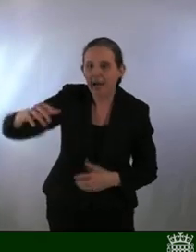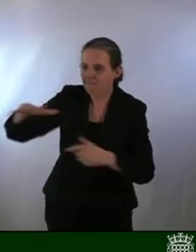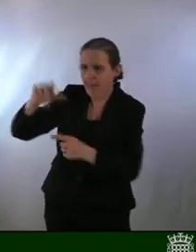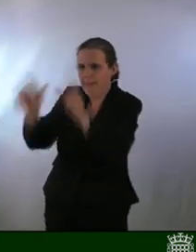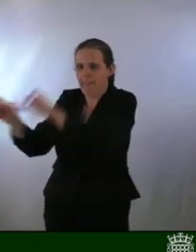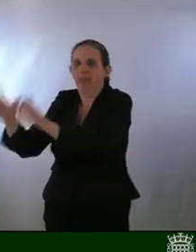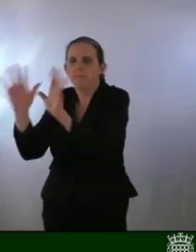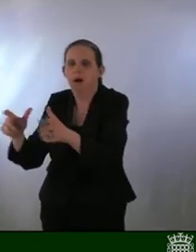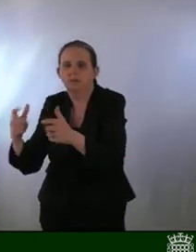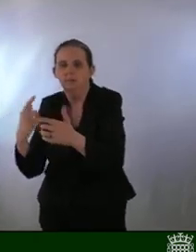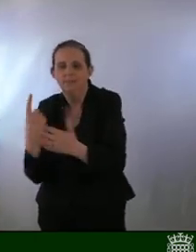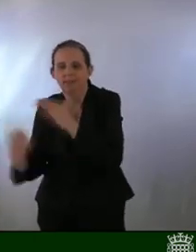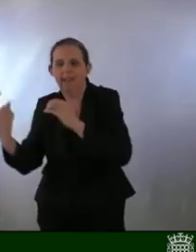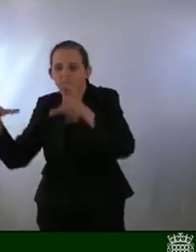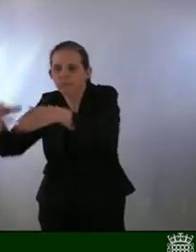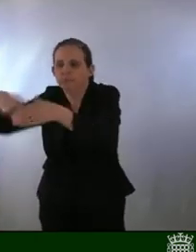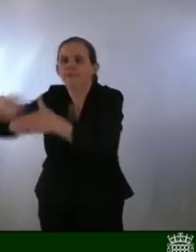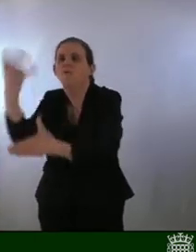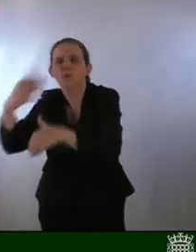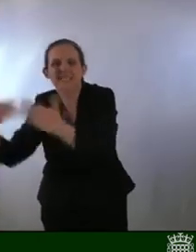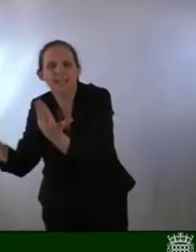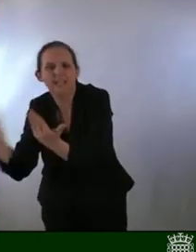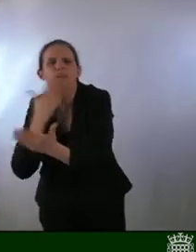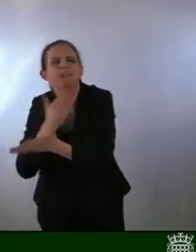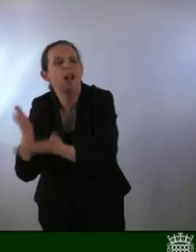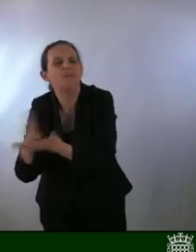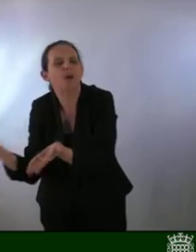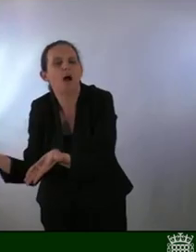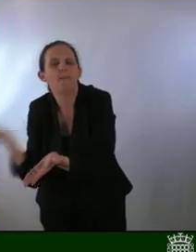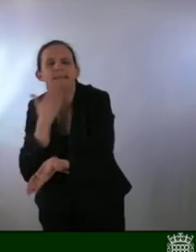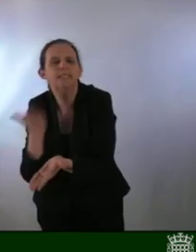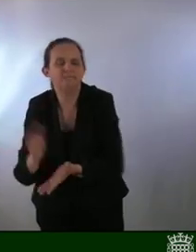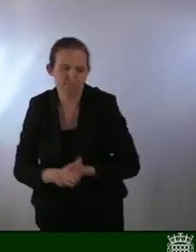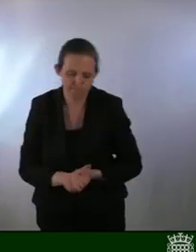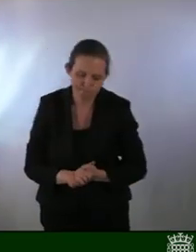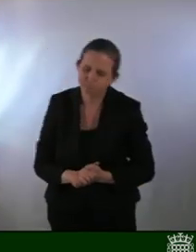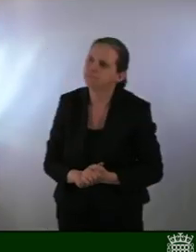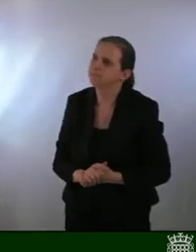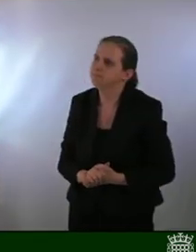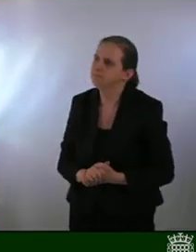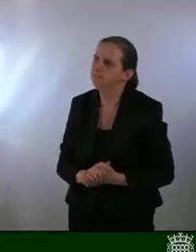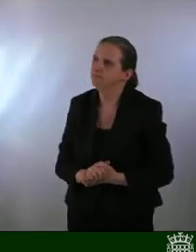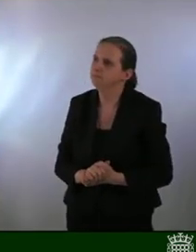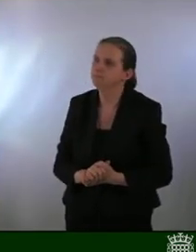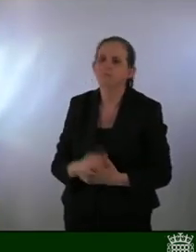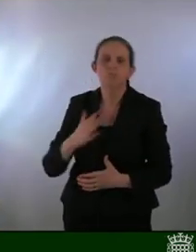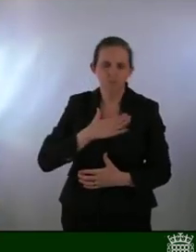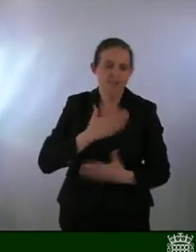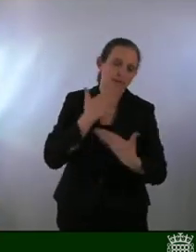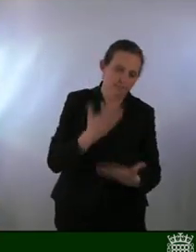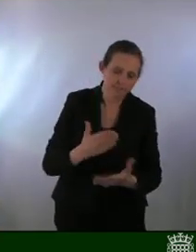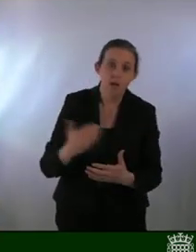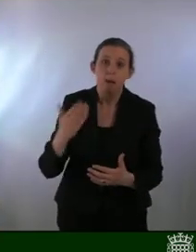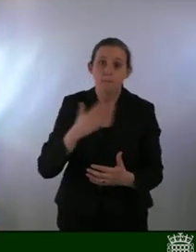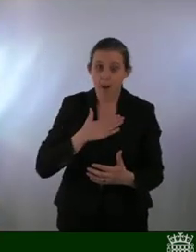days. Perhaps he could confirm. Thank you very much, Mr. Speaker. My right honourable friend is precisely correct on